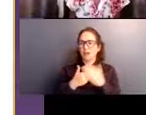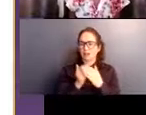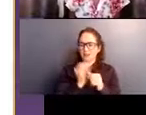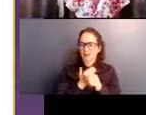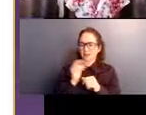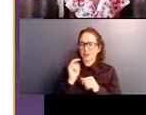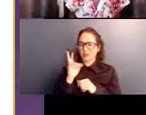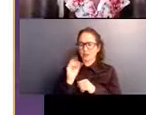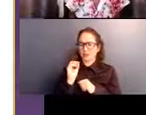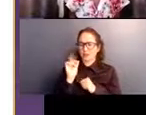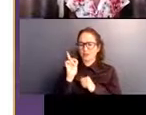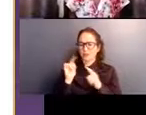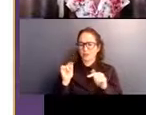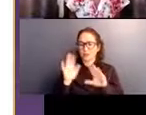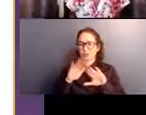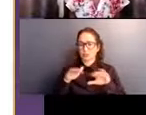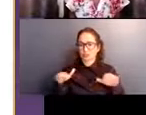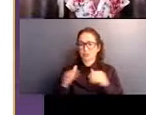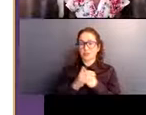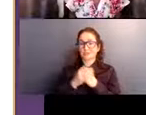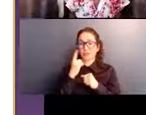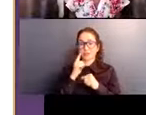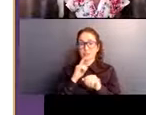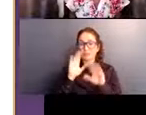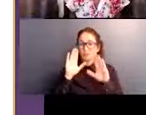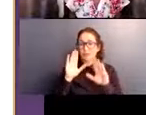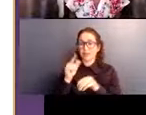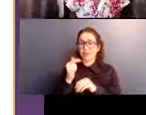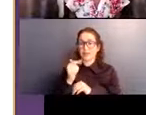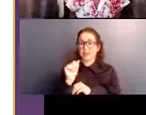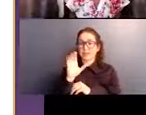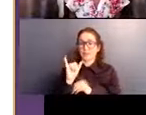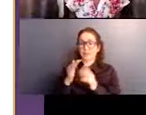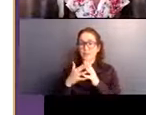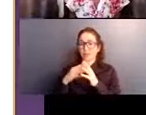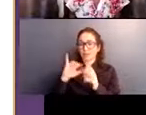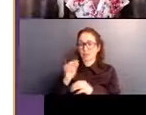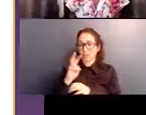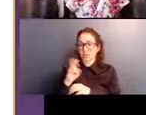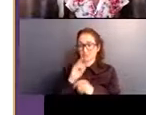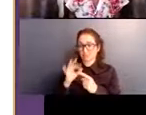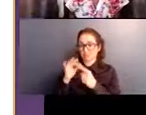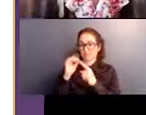children to the great legacy of American jazz, and in particular that of Preservation Hall, New Orleans,